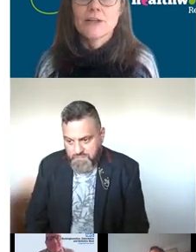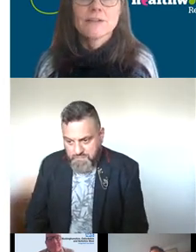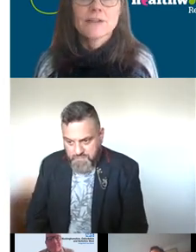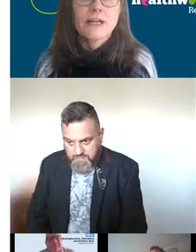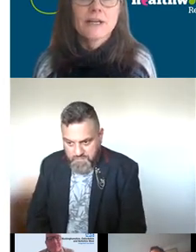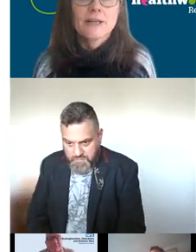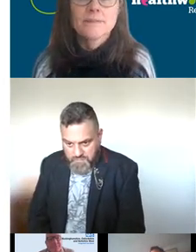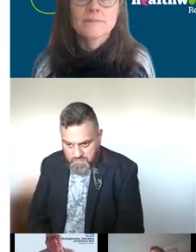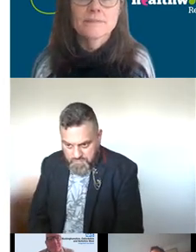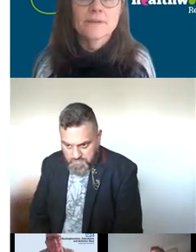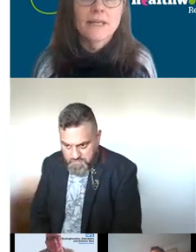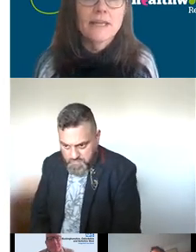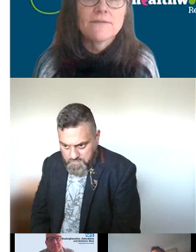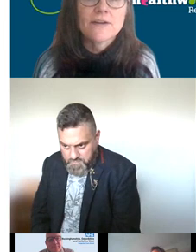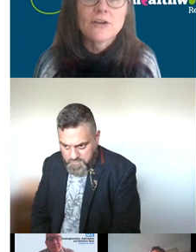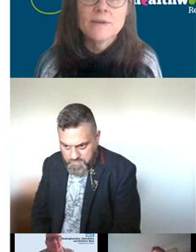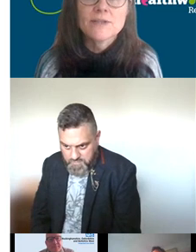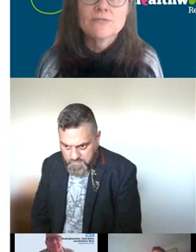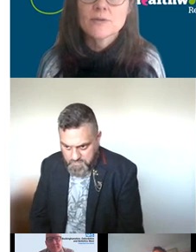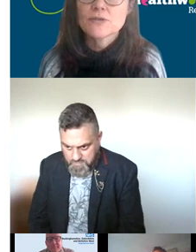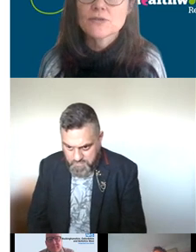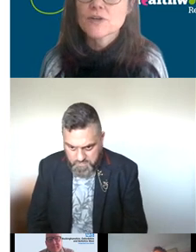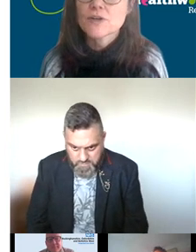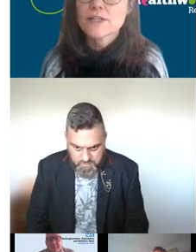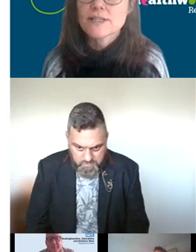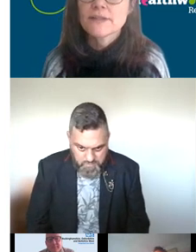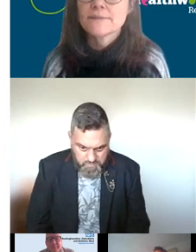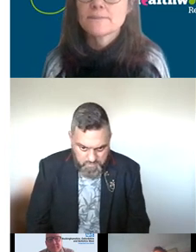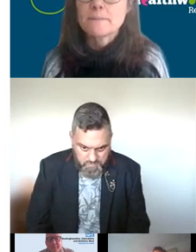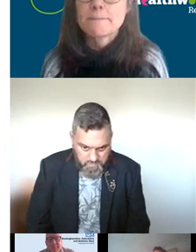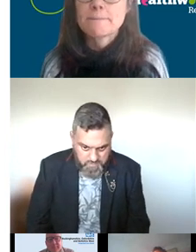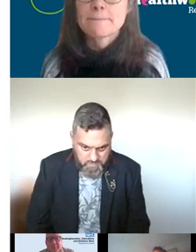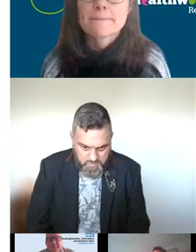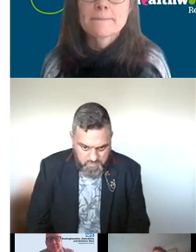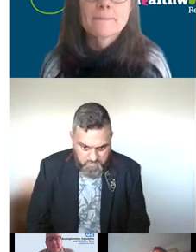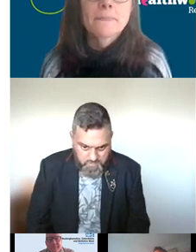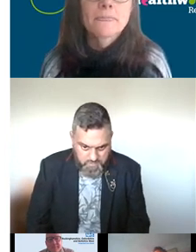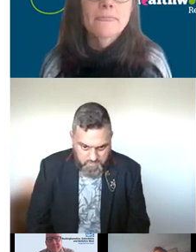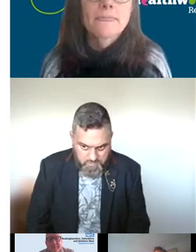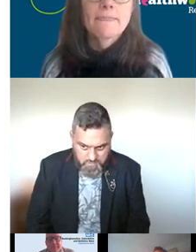Thank you. Any further comments, Rob or Tracy, on that?